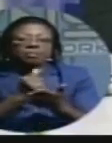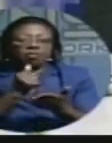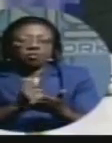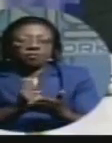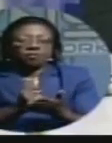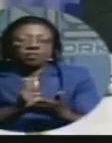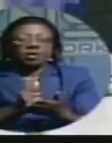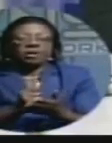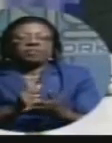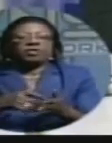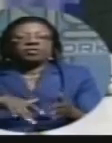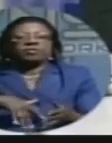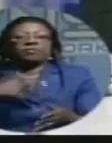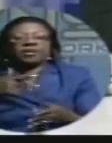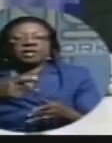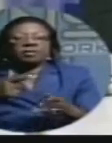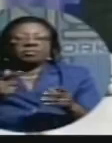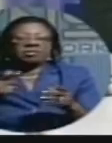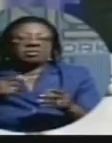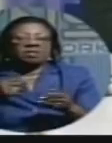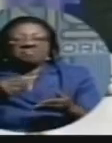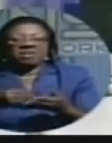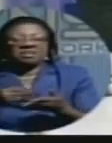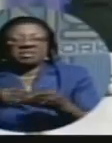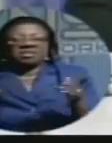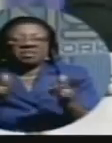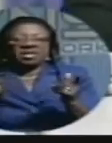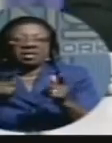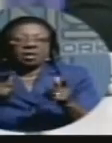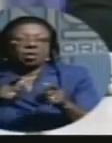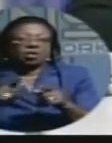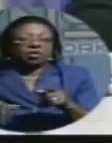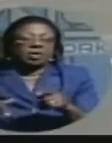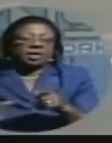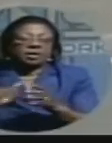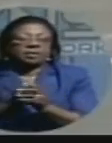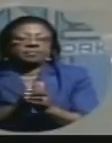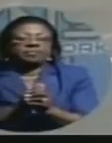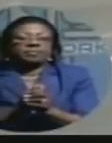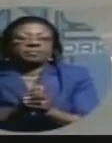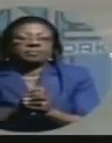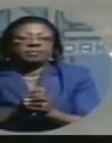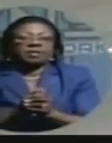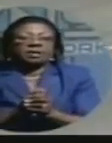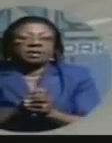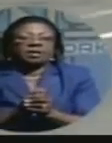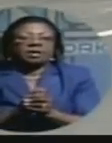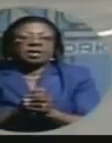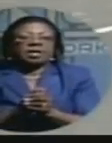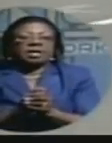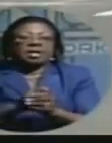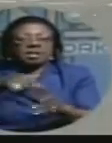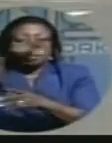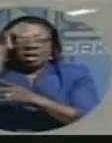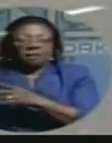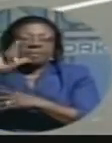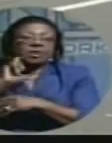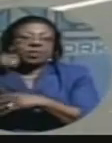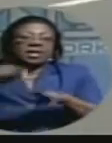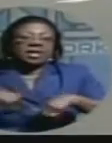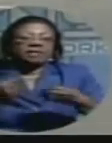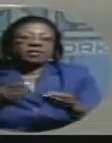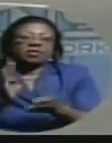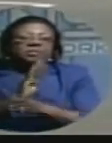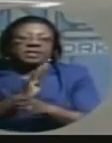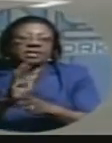those who feel the compensation is too little and too late. A waiver of real property tax and a discount for advertising